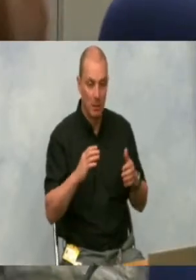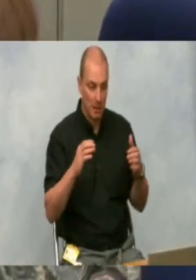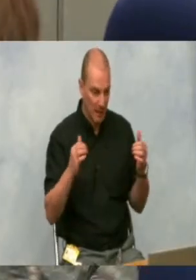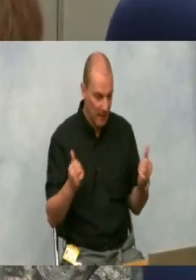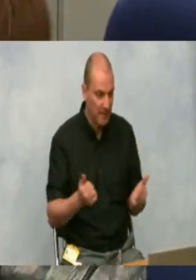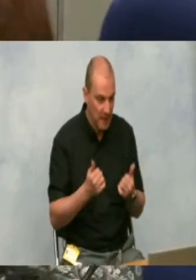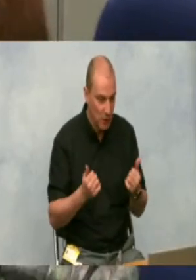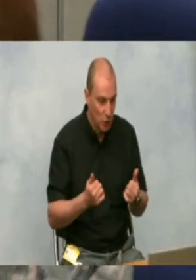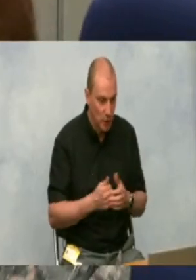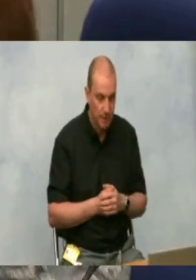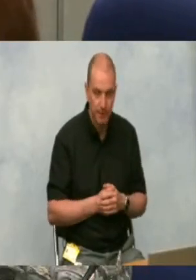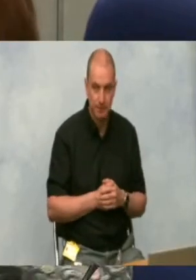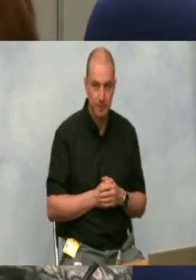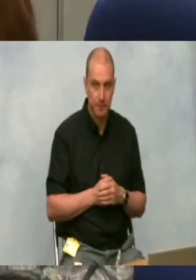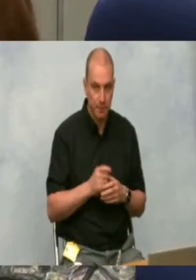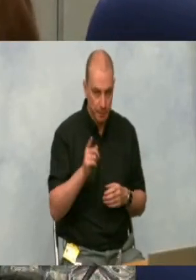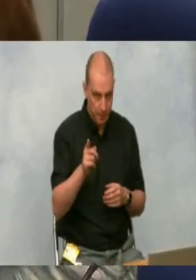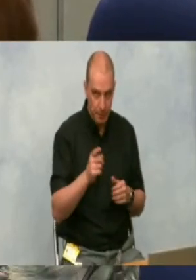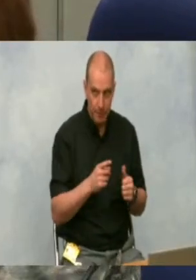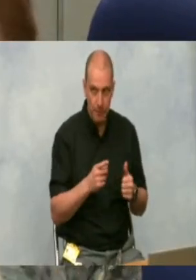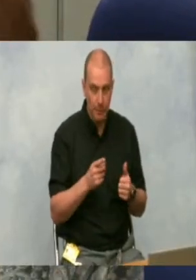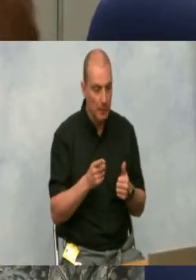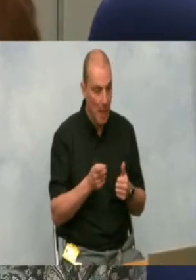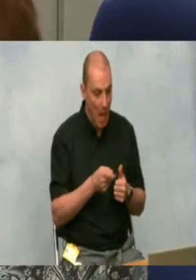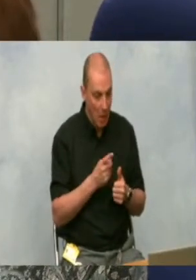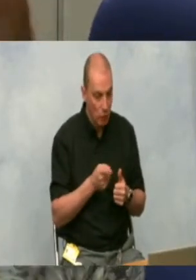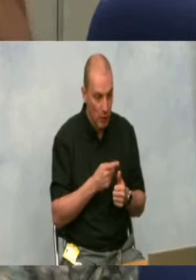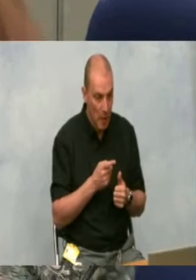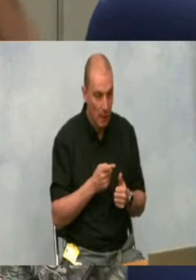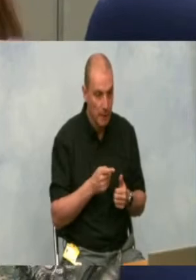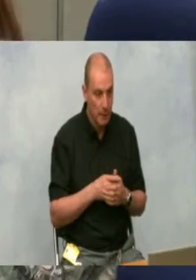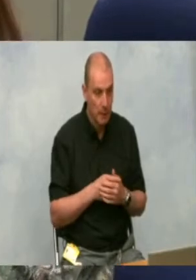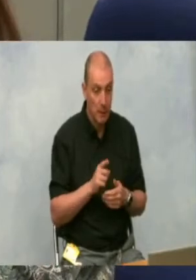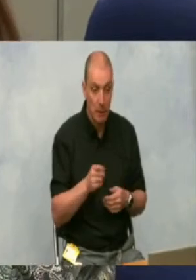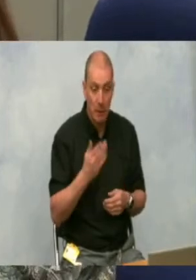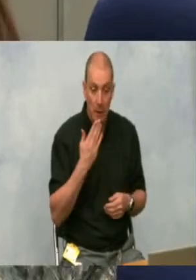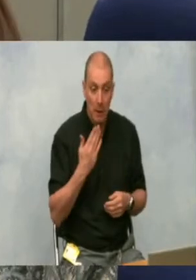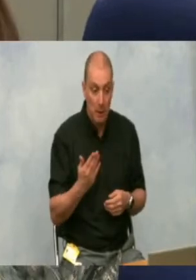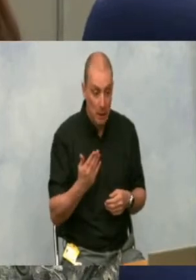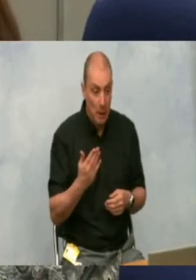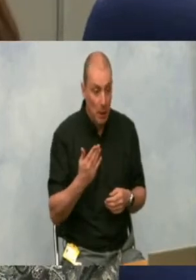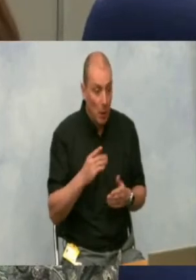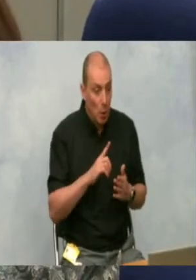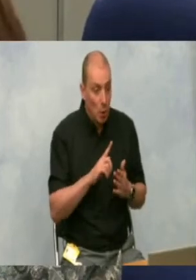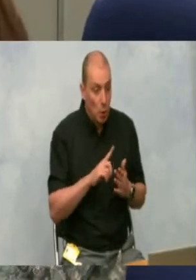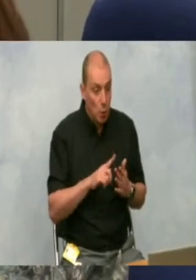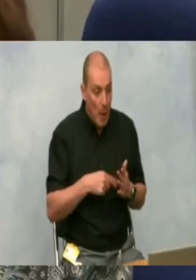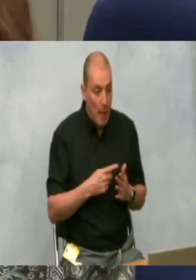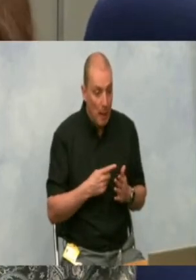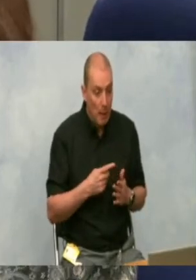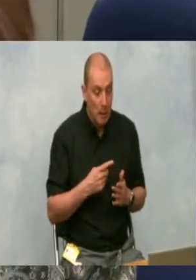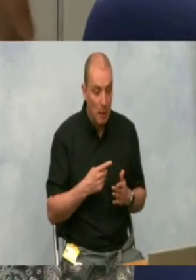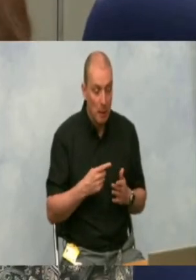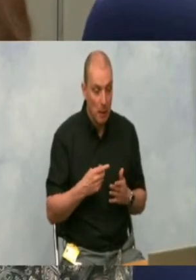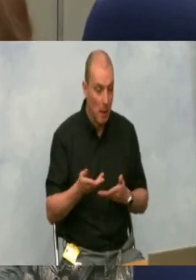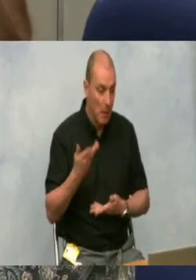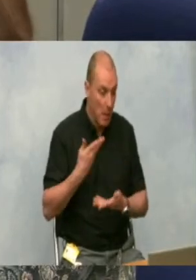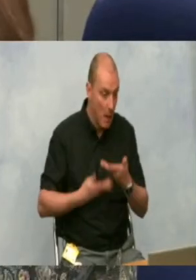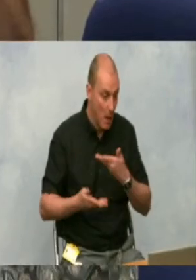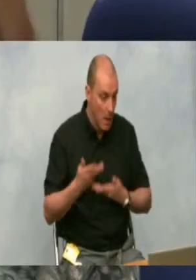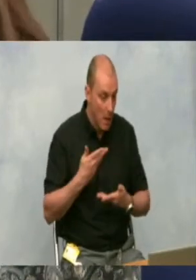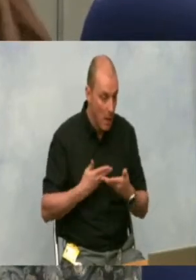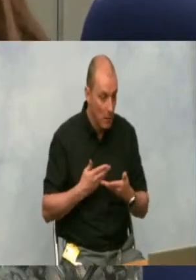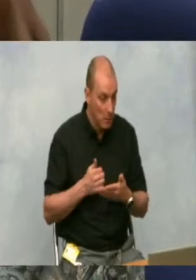Andrea? Yeah, thanks. Thank you. Joanne, thank you. That was helpful. And